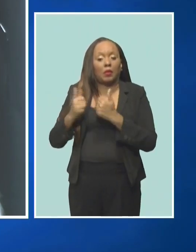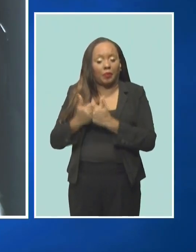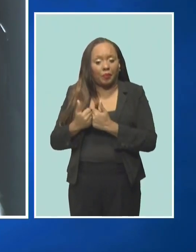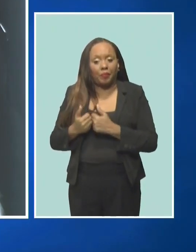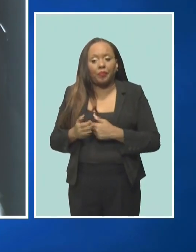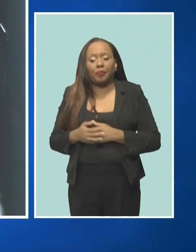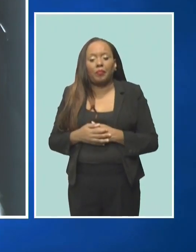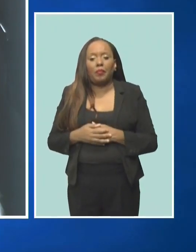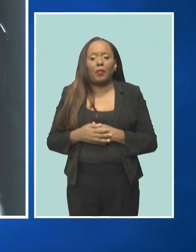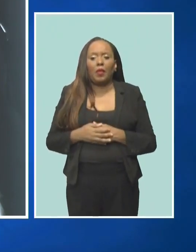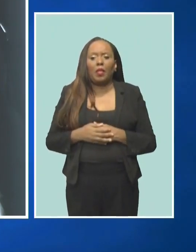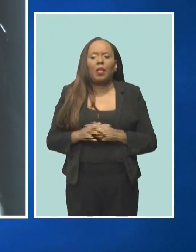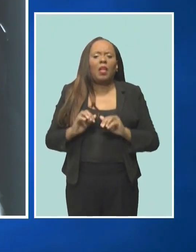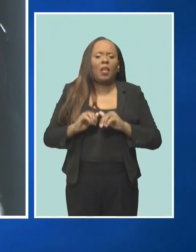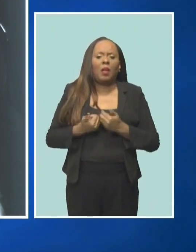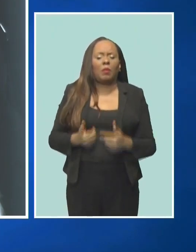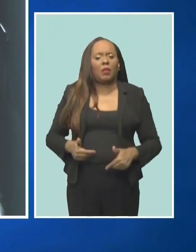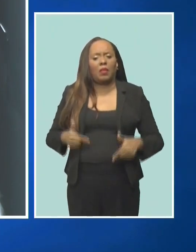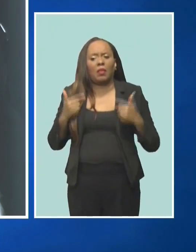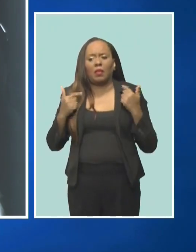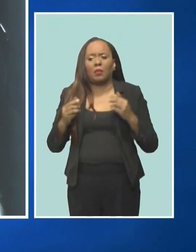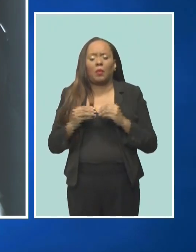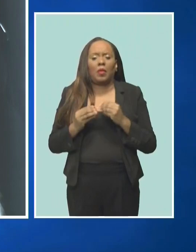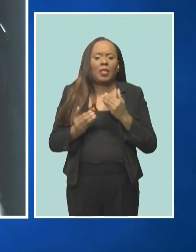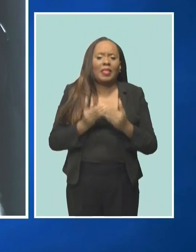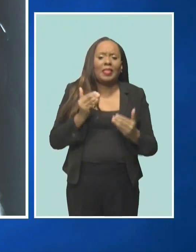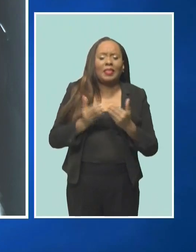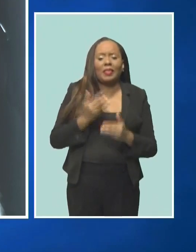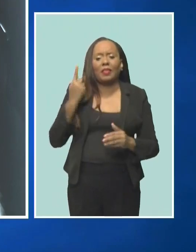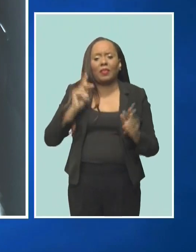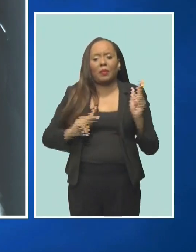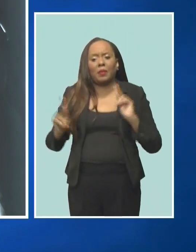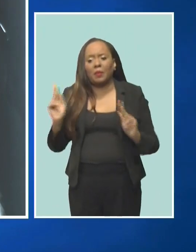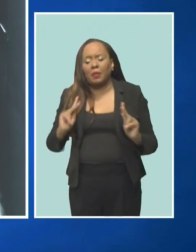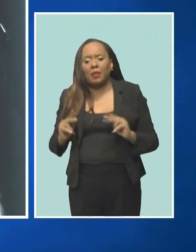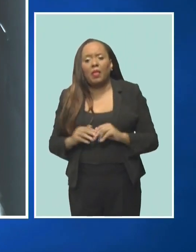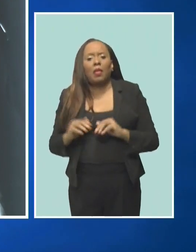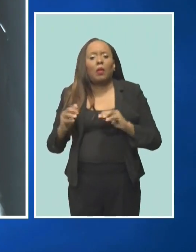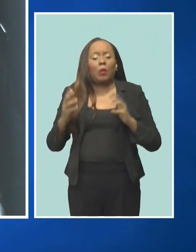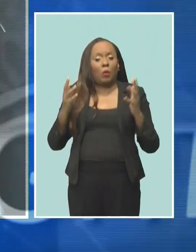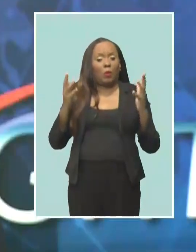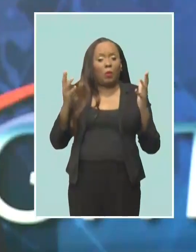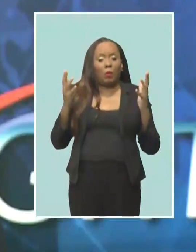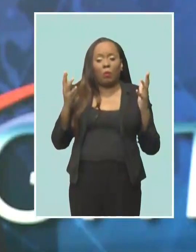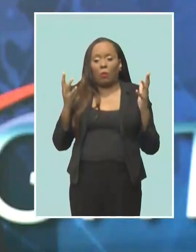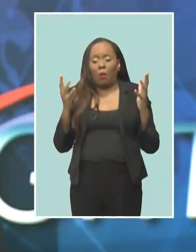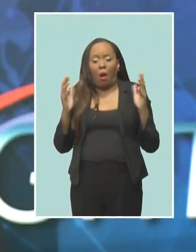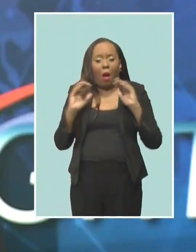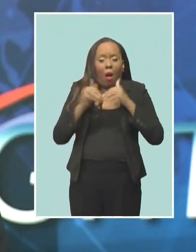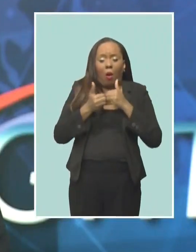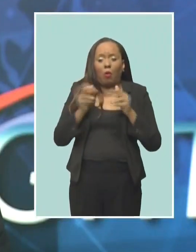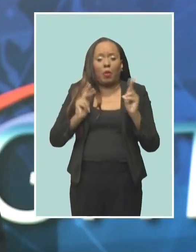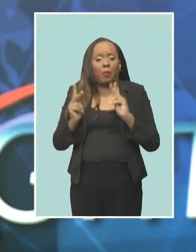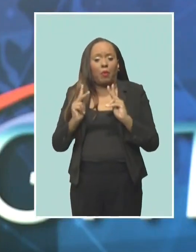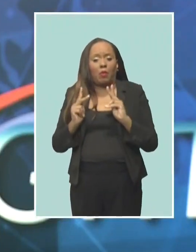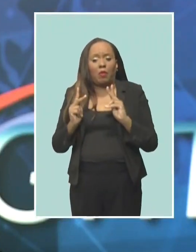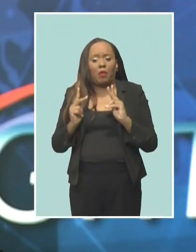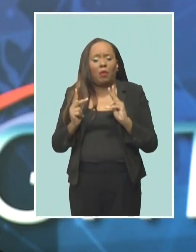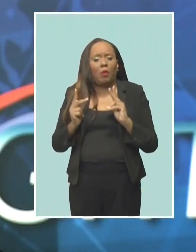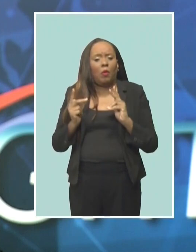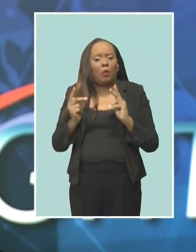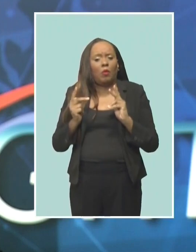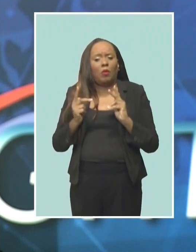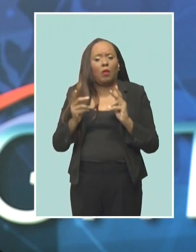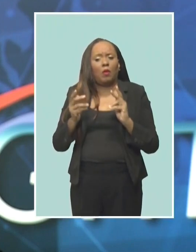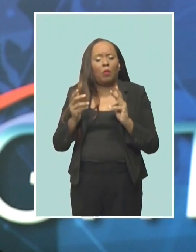do we make life easier for people, but how do we make the country more attractive as well? Meanwhile, BIBA's